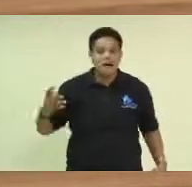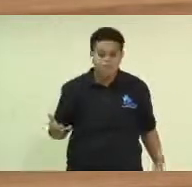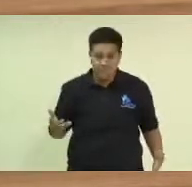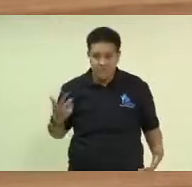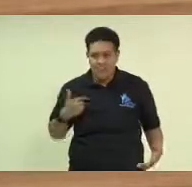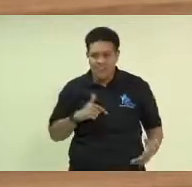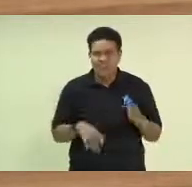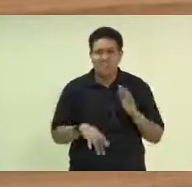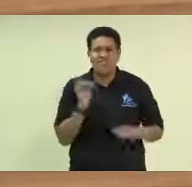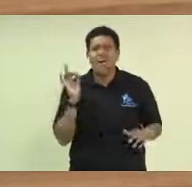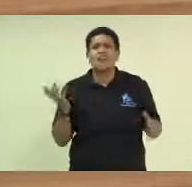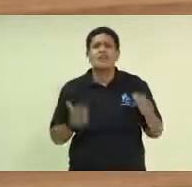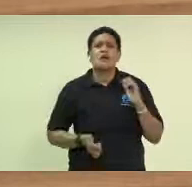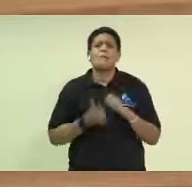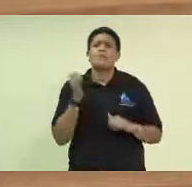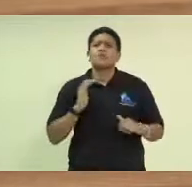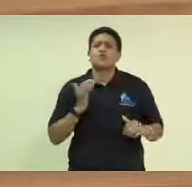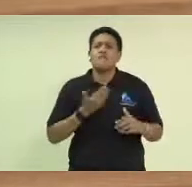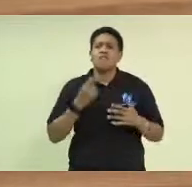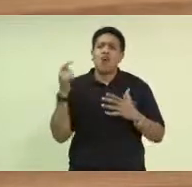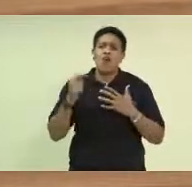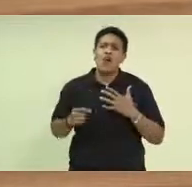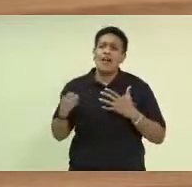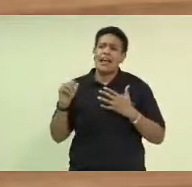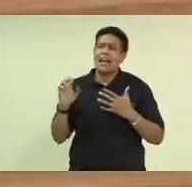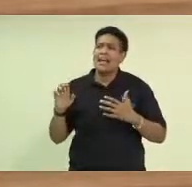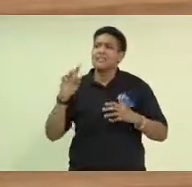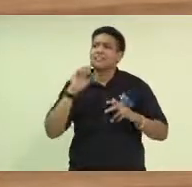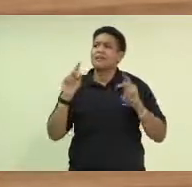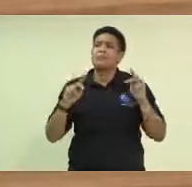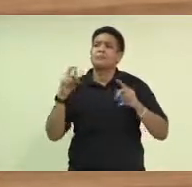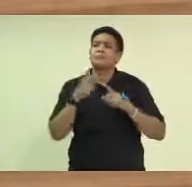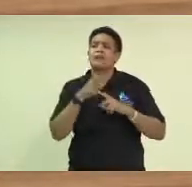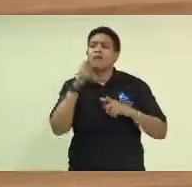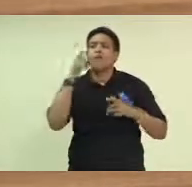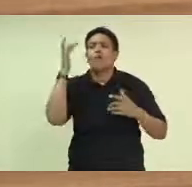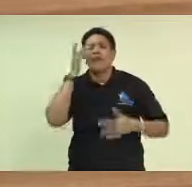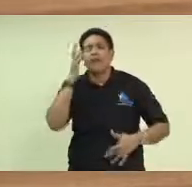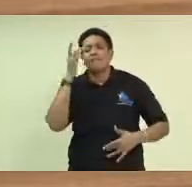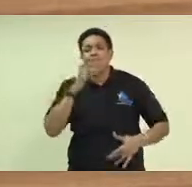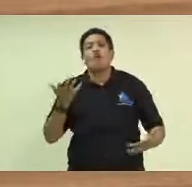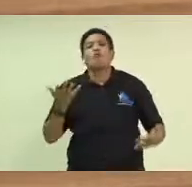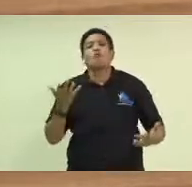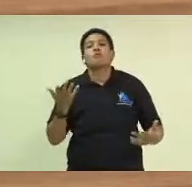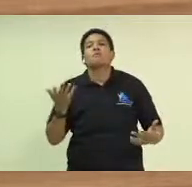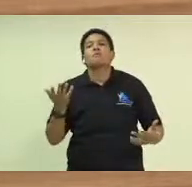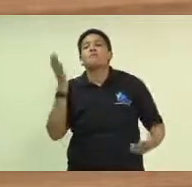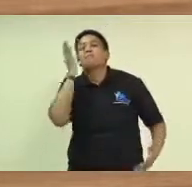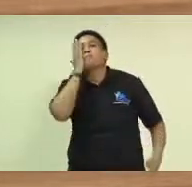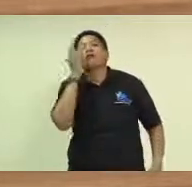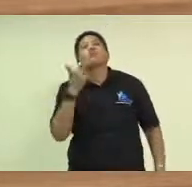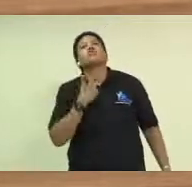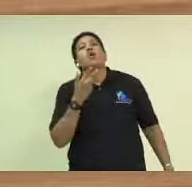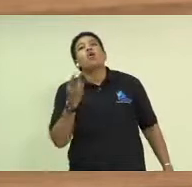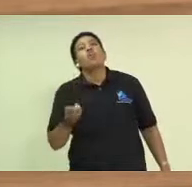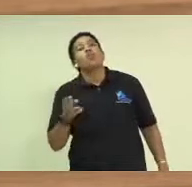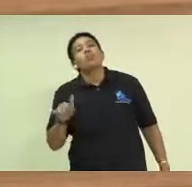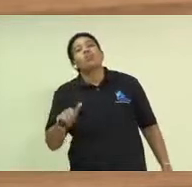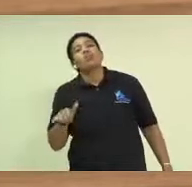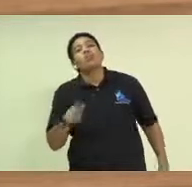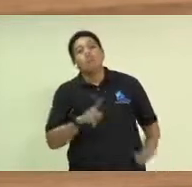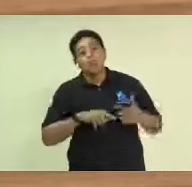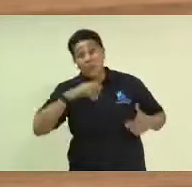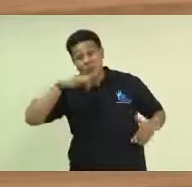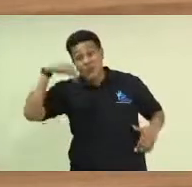we find most of our cases being persons who are infirmed or bedridden and elderly, and